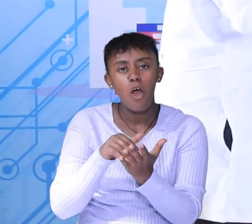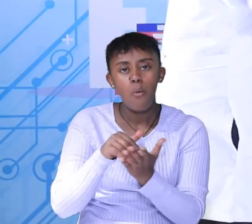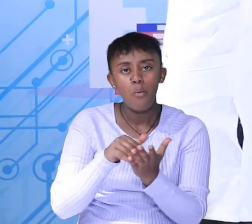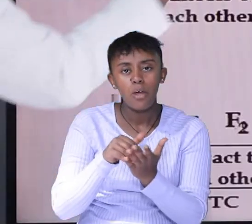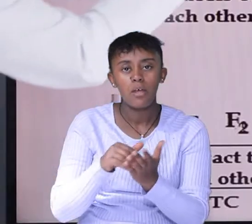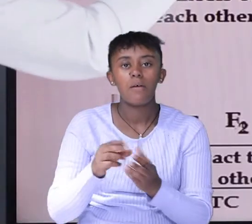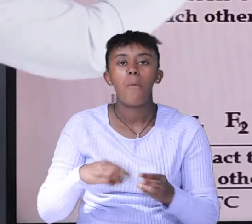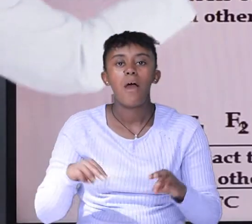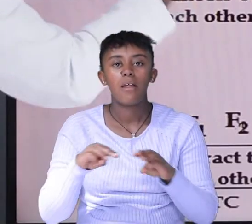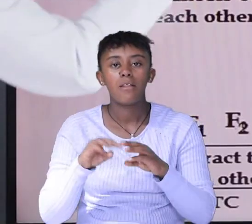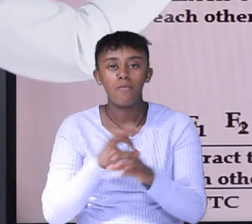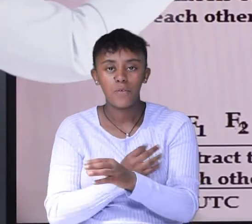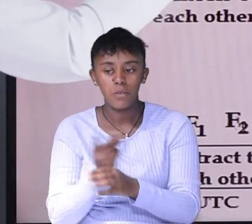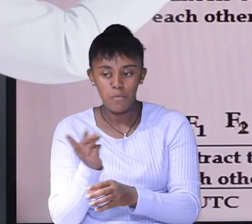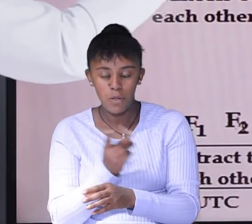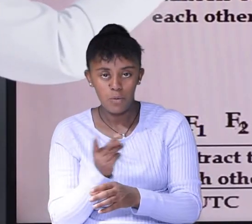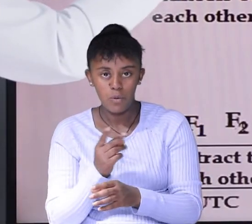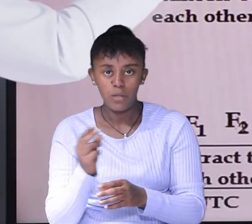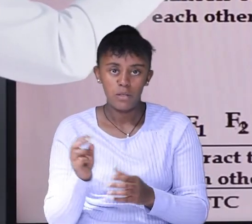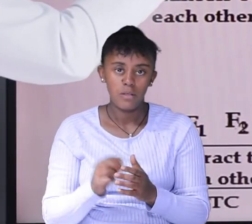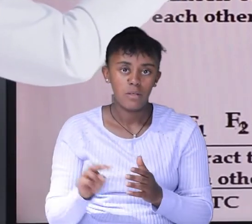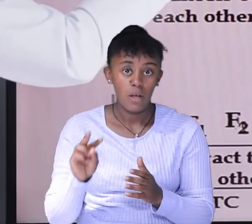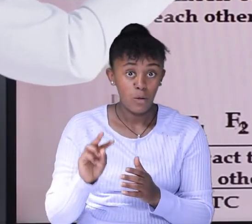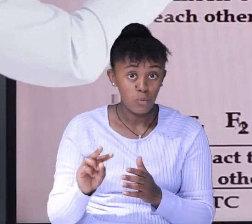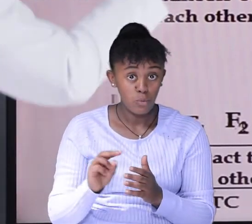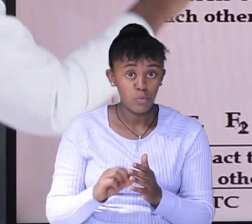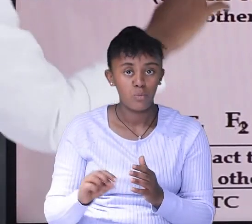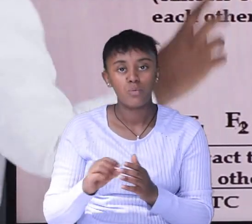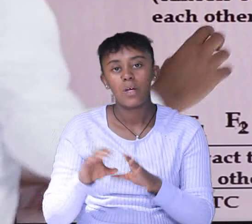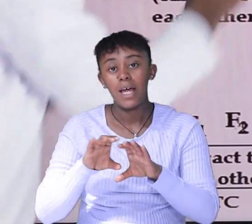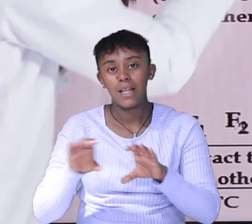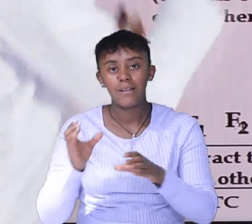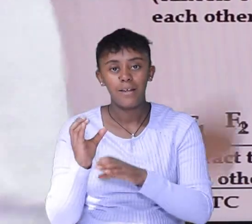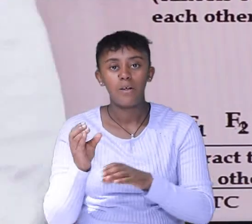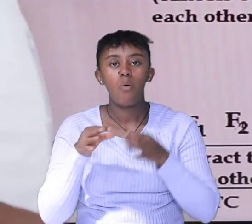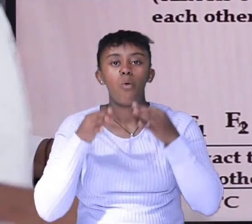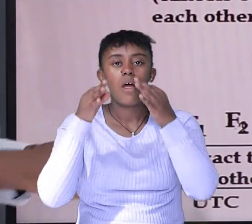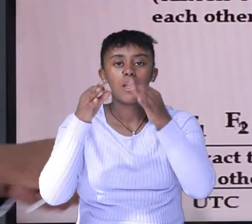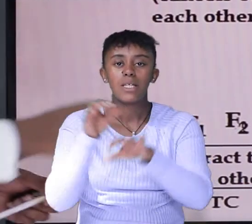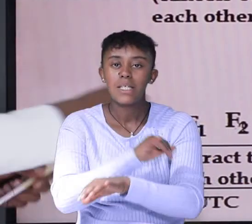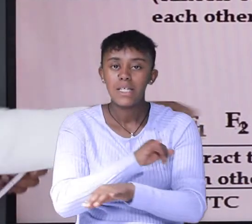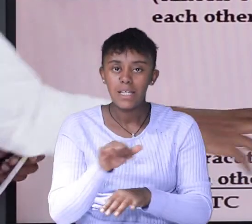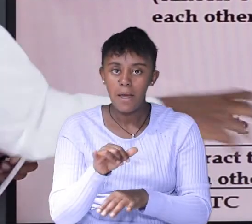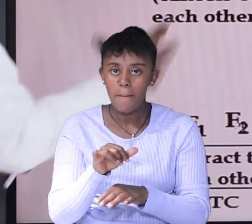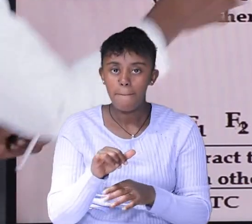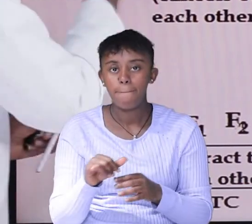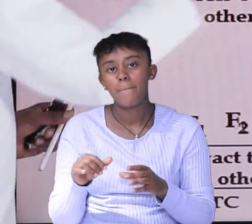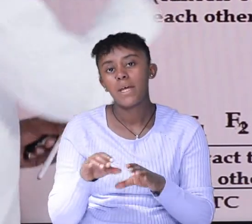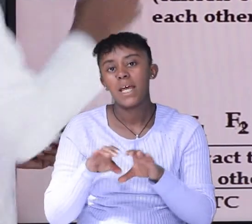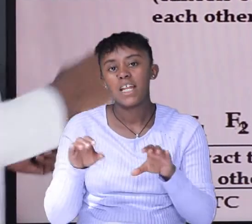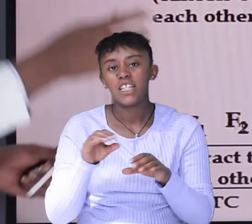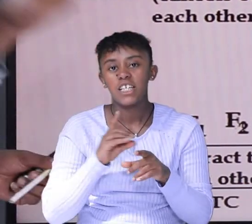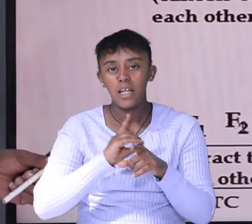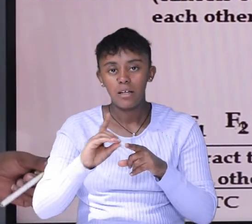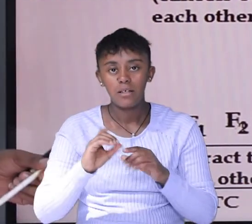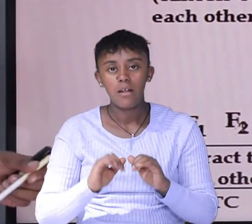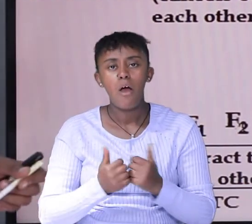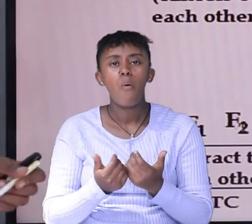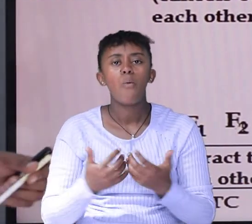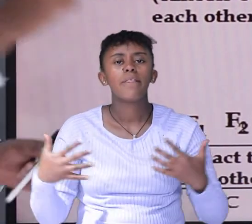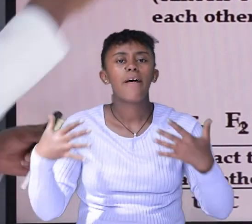further from a current carrying conductor, the magnetic field gradually decreases linearly. So therefore, equating these two equations, the